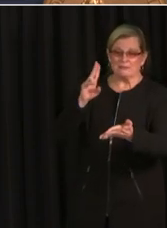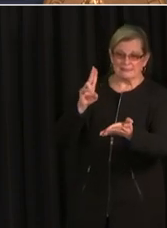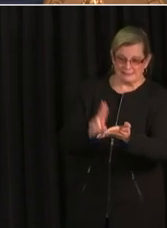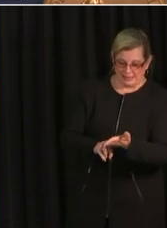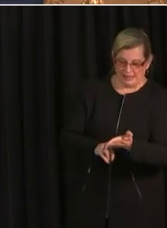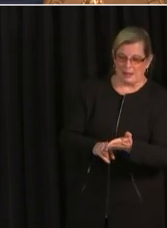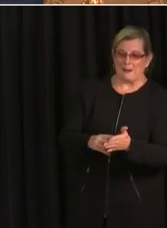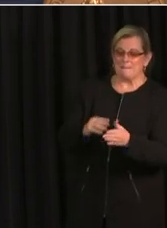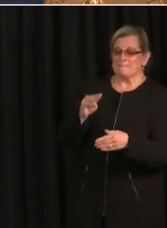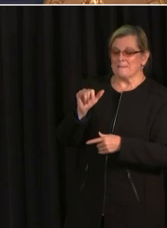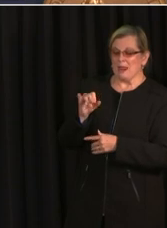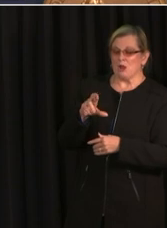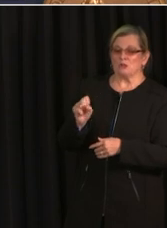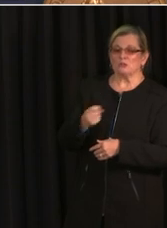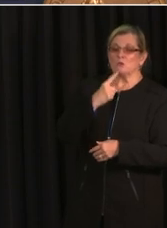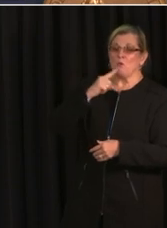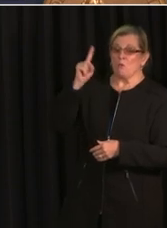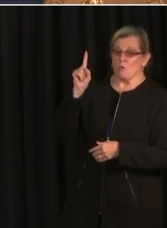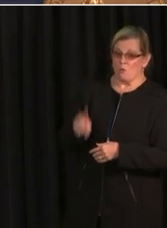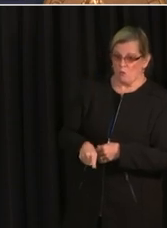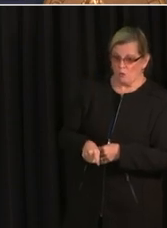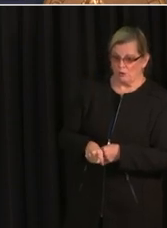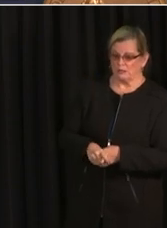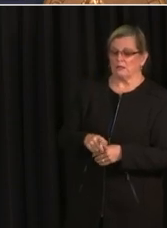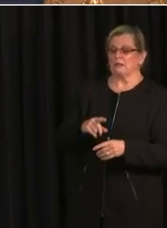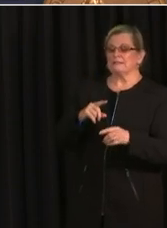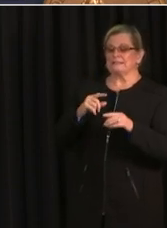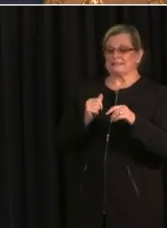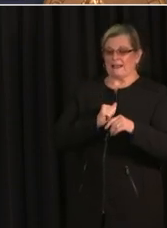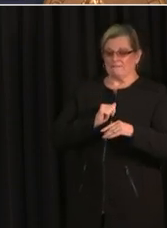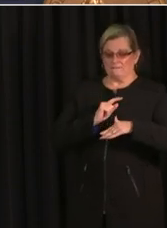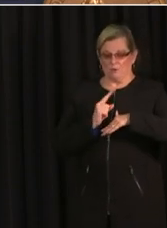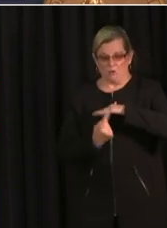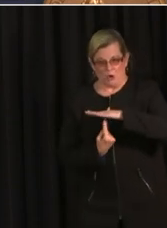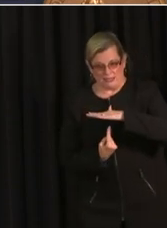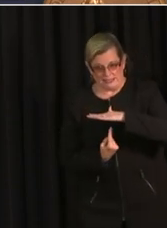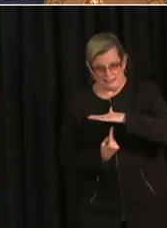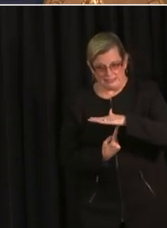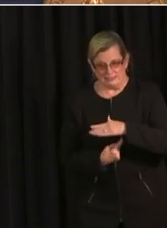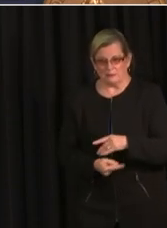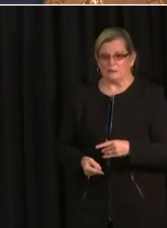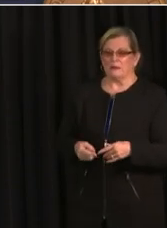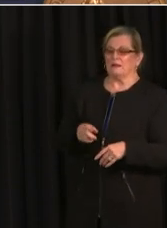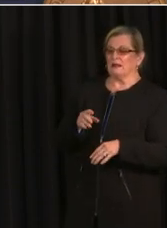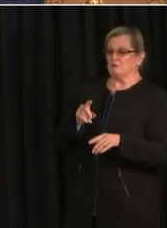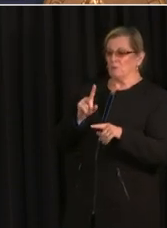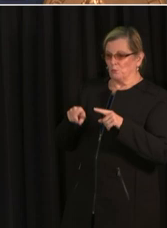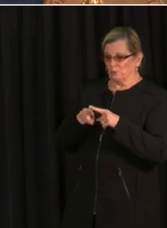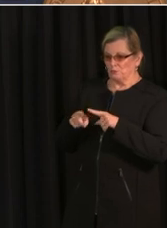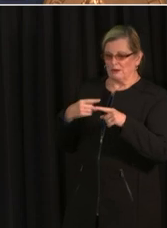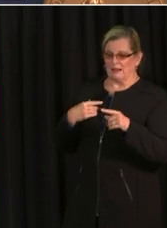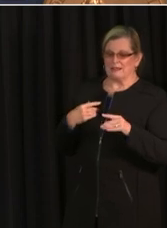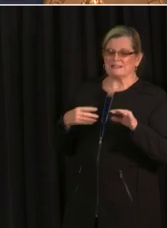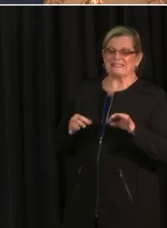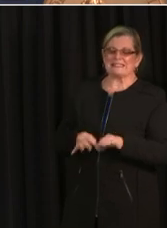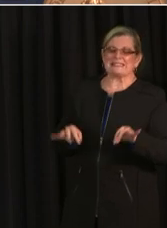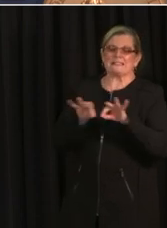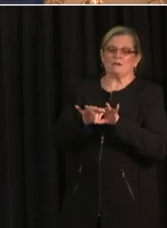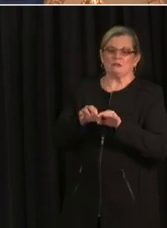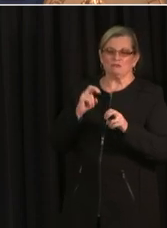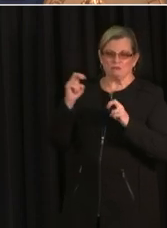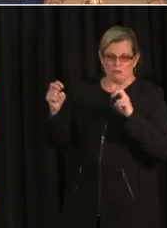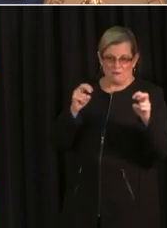requires people to self-quarantine after non-essential travel to high-risk